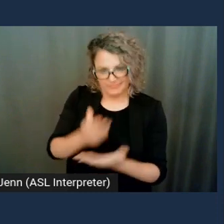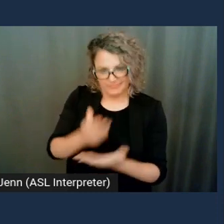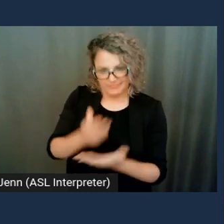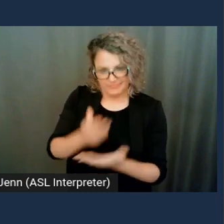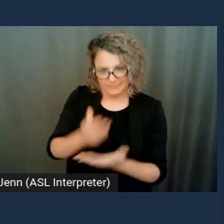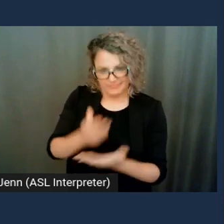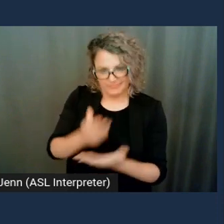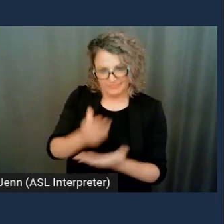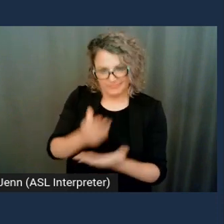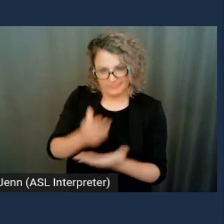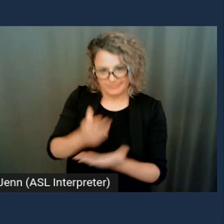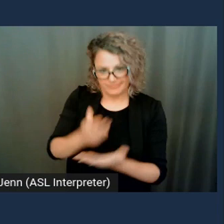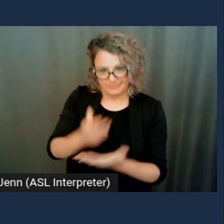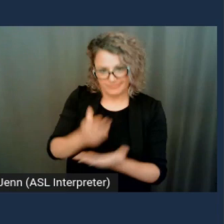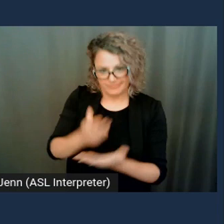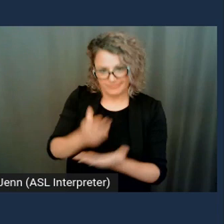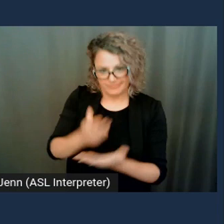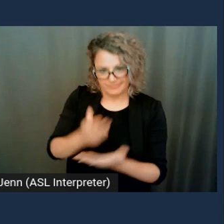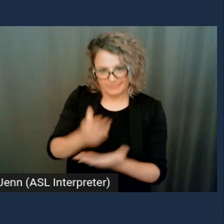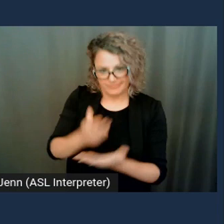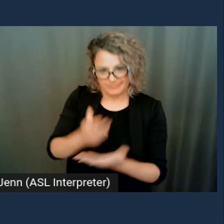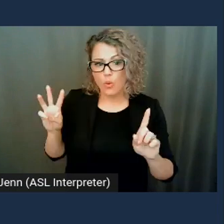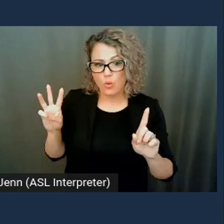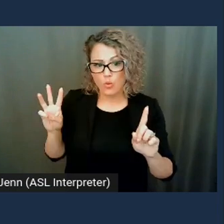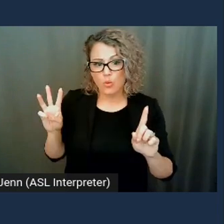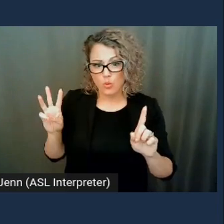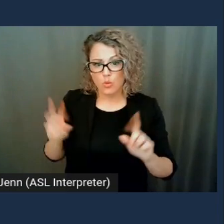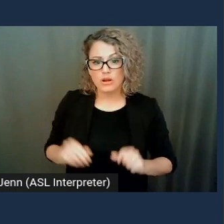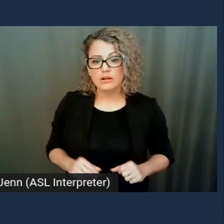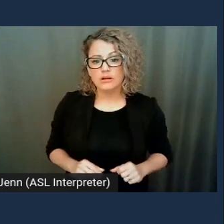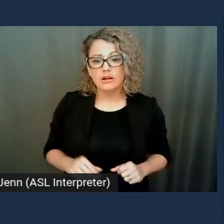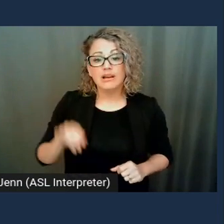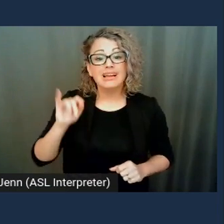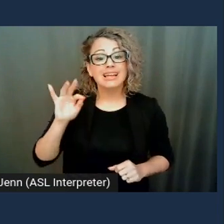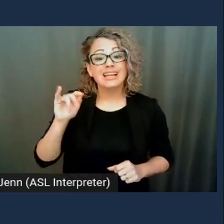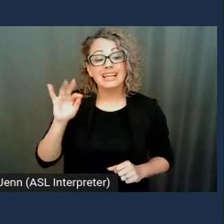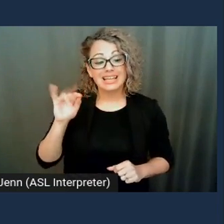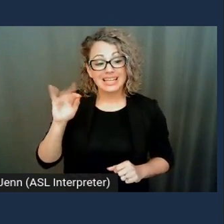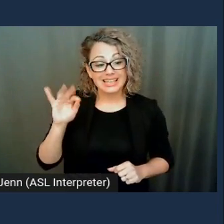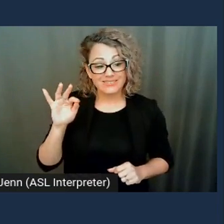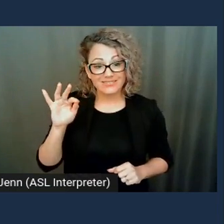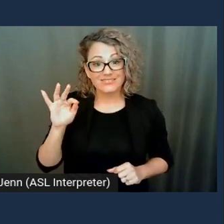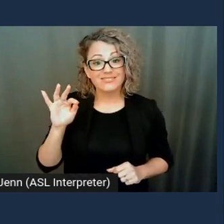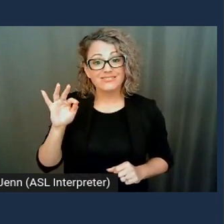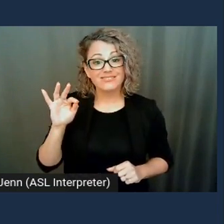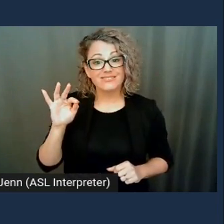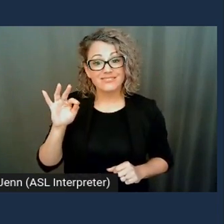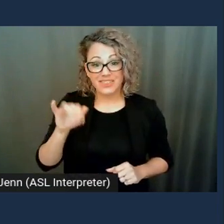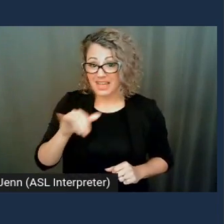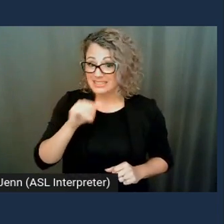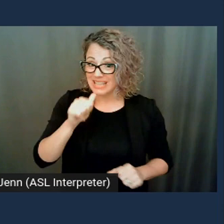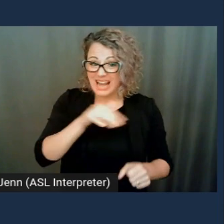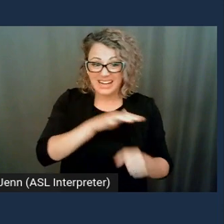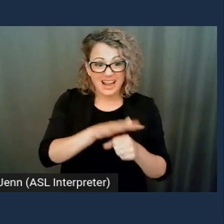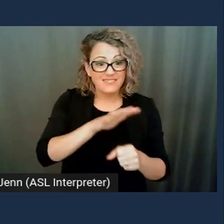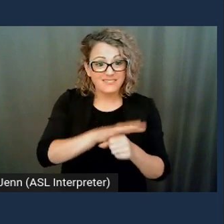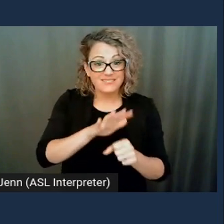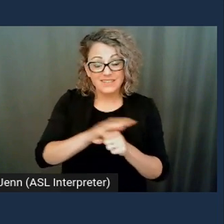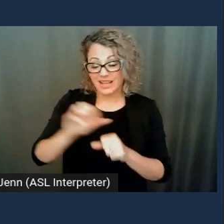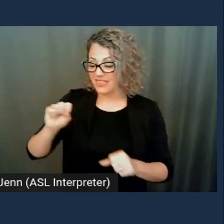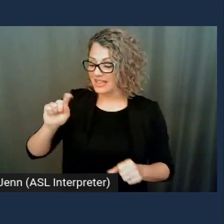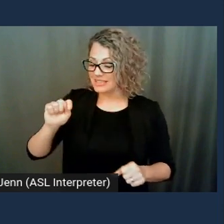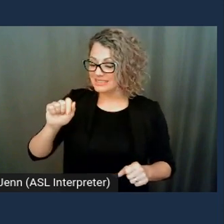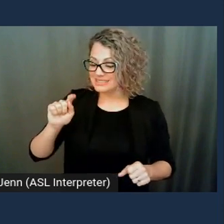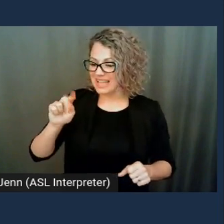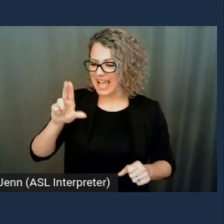of low risk. If there was not enough audio, the status will reflect